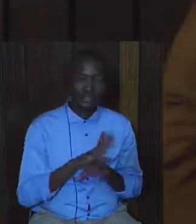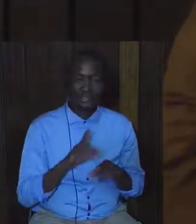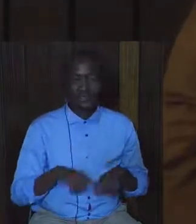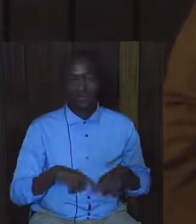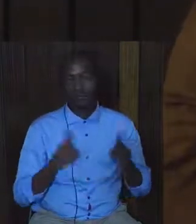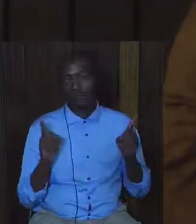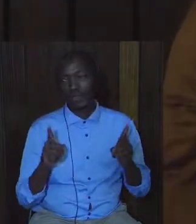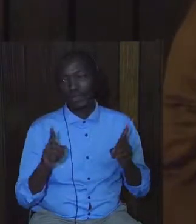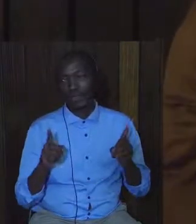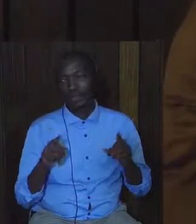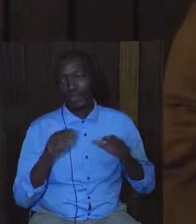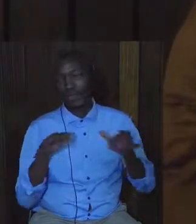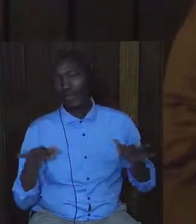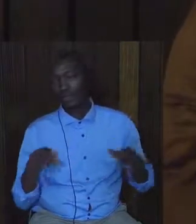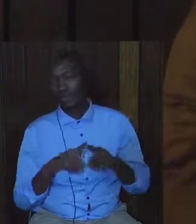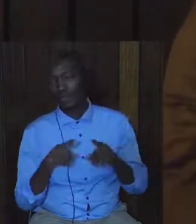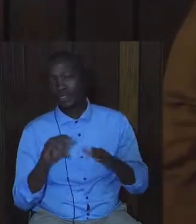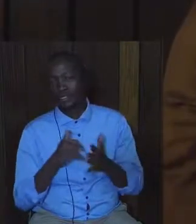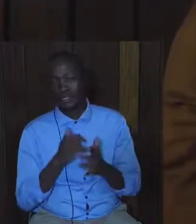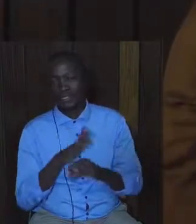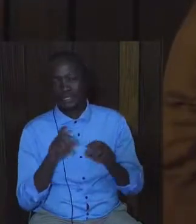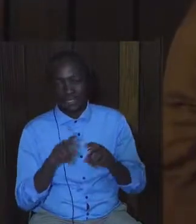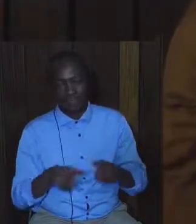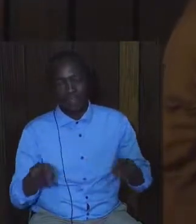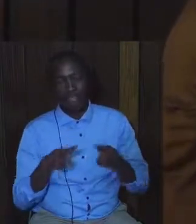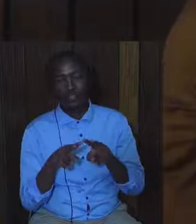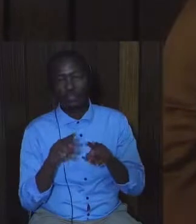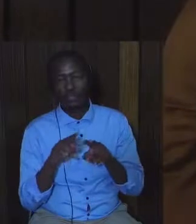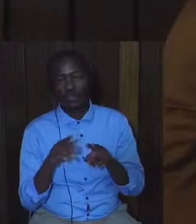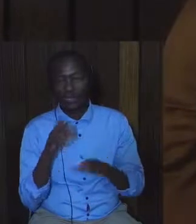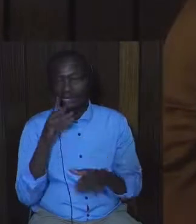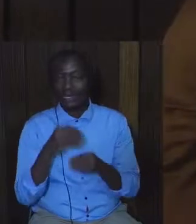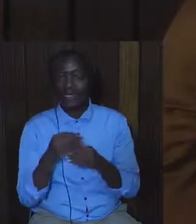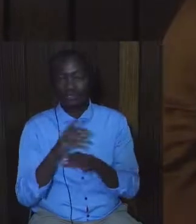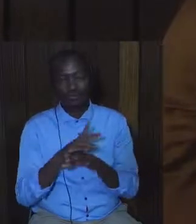people that would come there. It's a value add to people who would